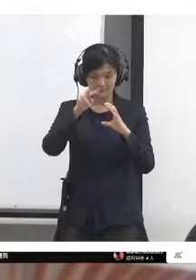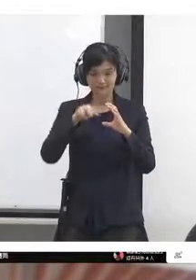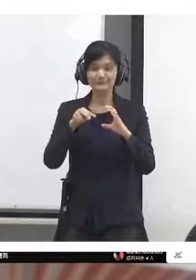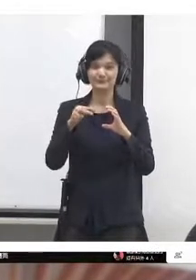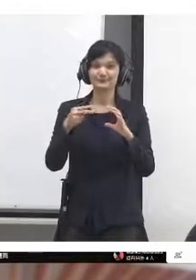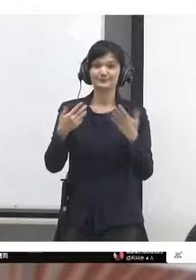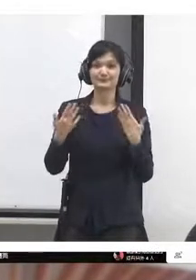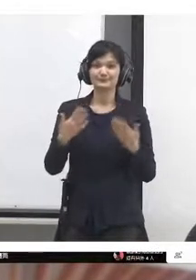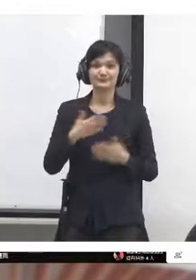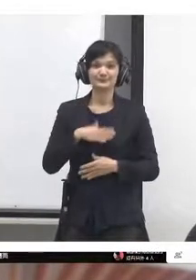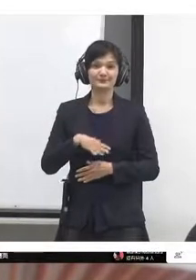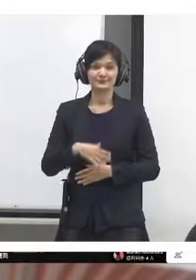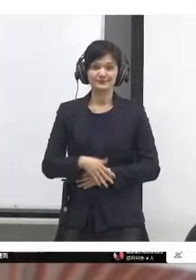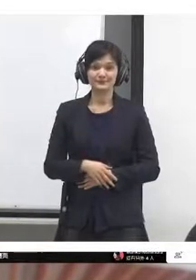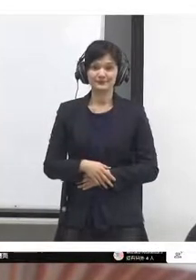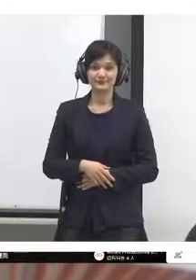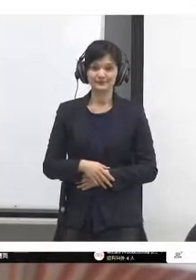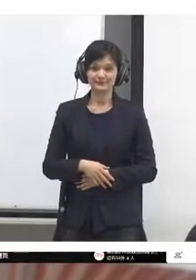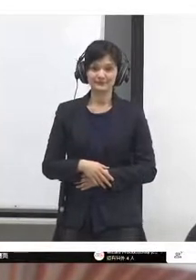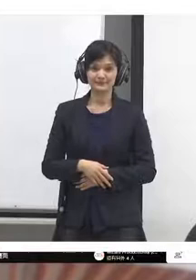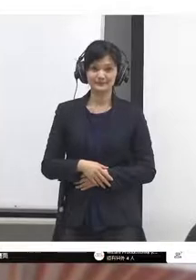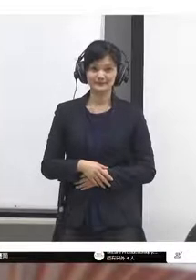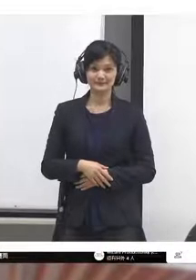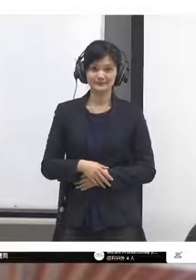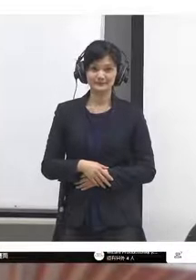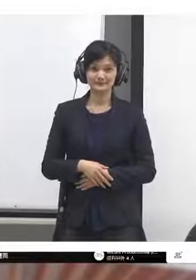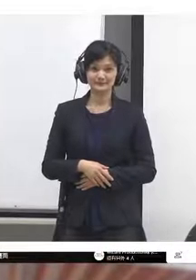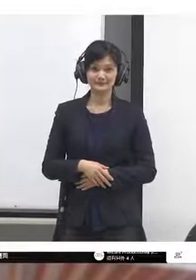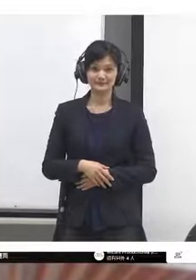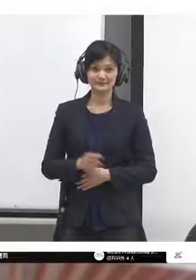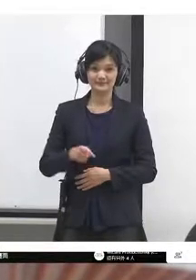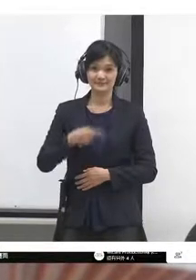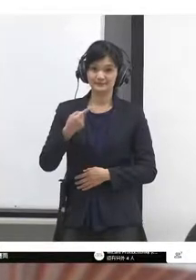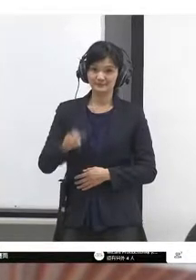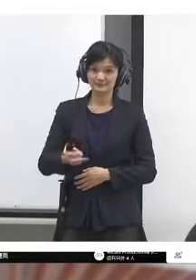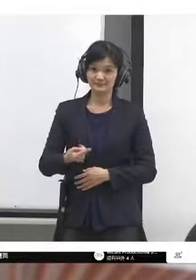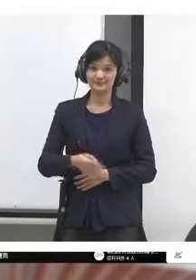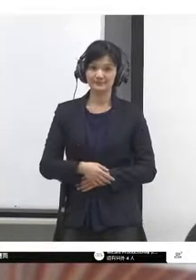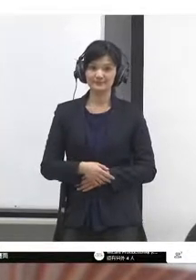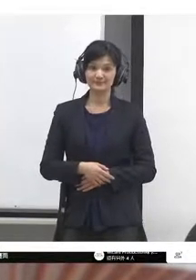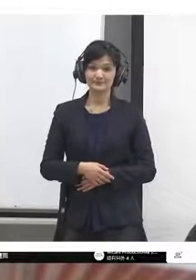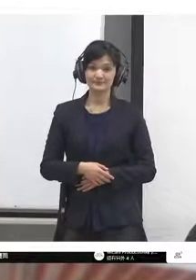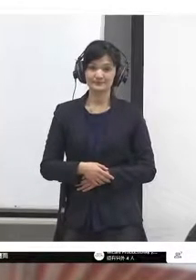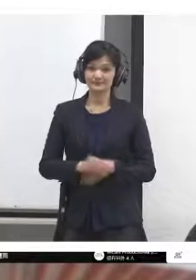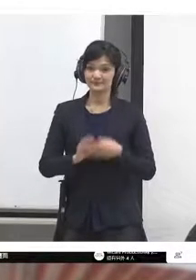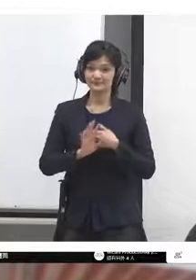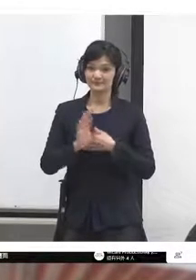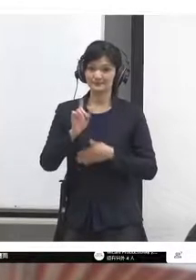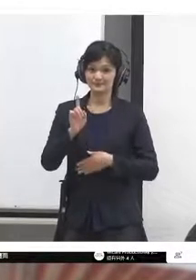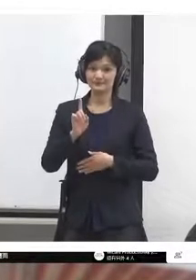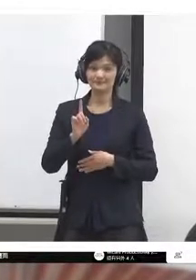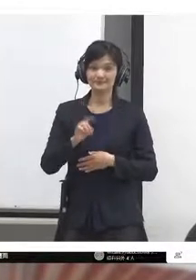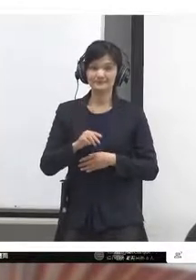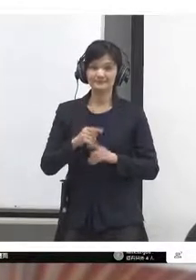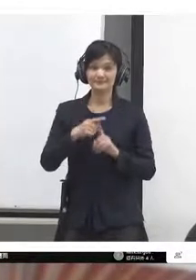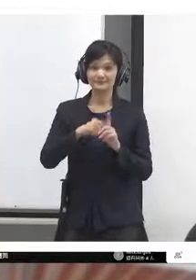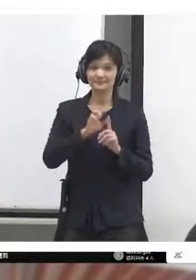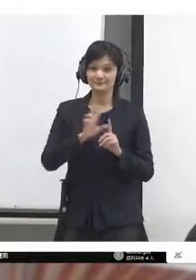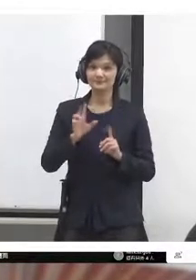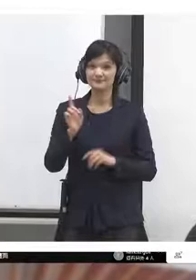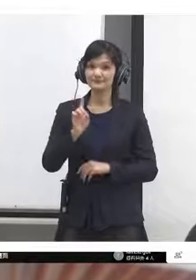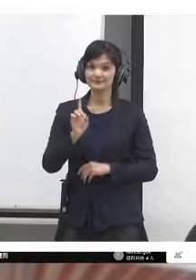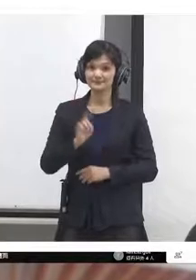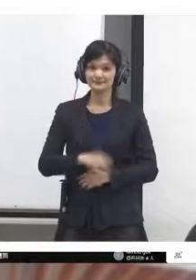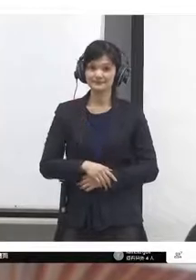Tata, and maybe Lisa-san also knows about this. And when we held the FTO1 in